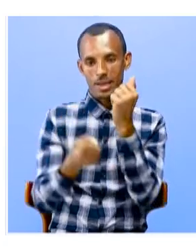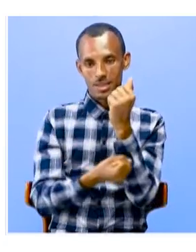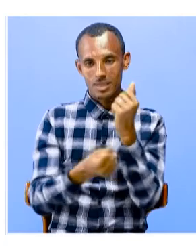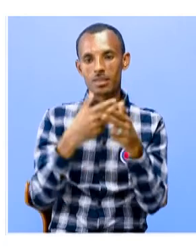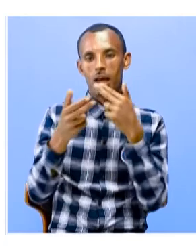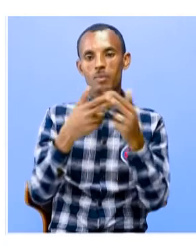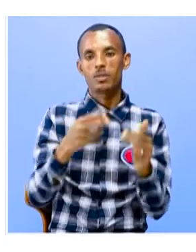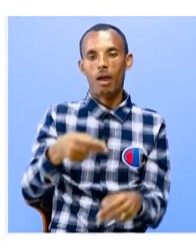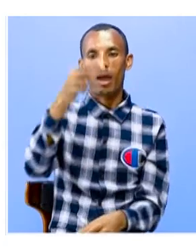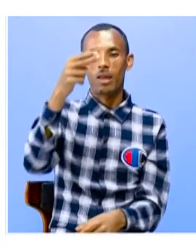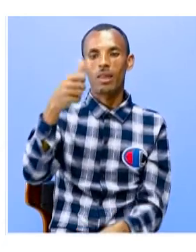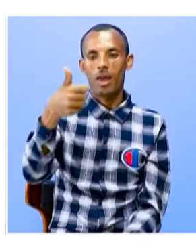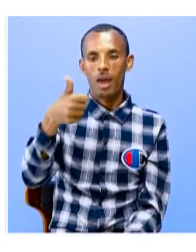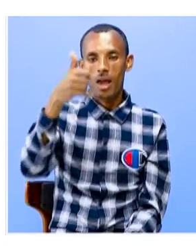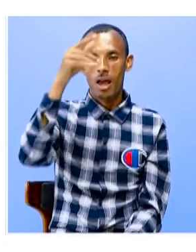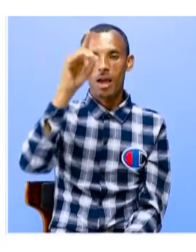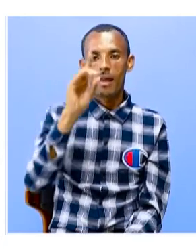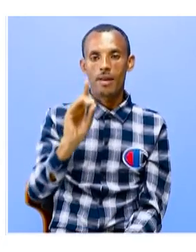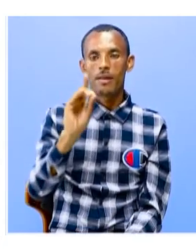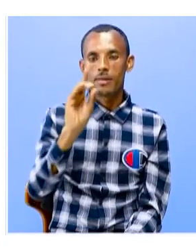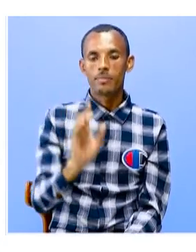times the height AD